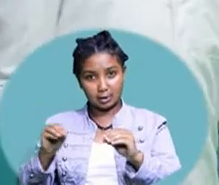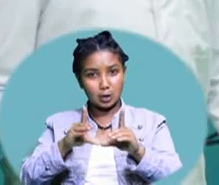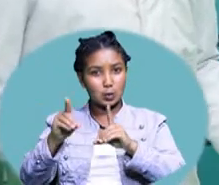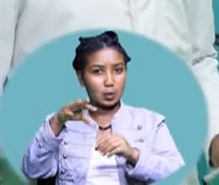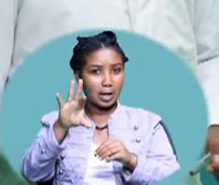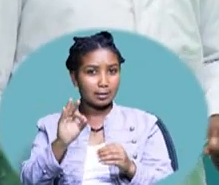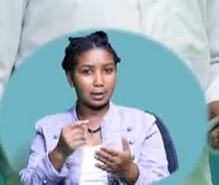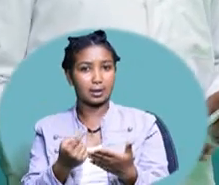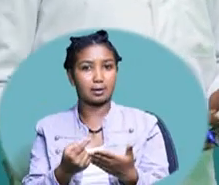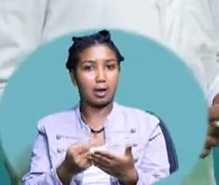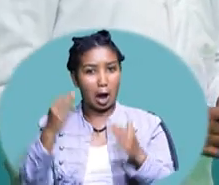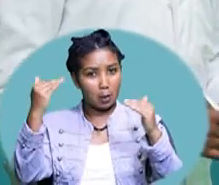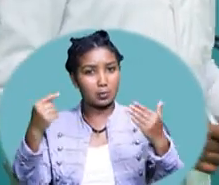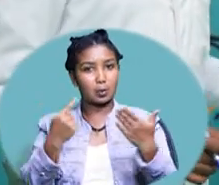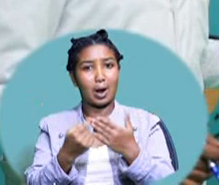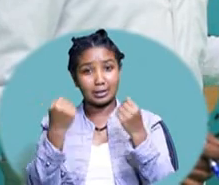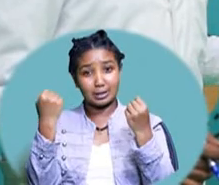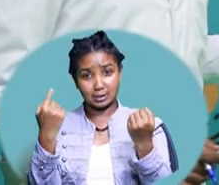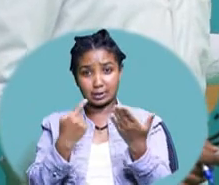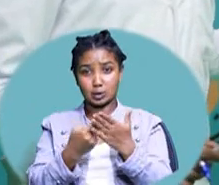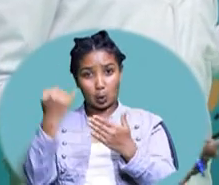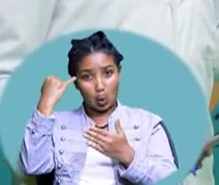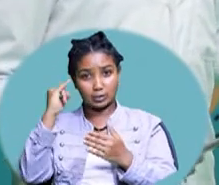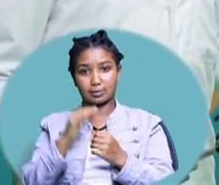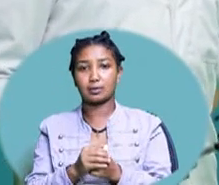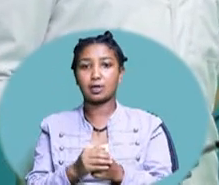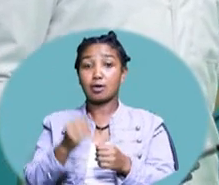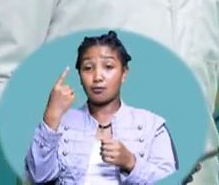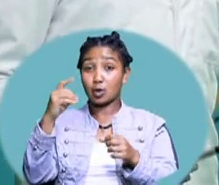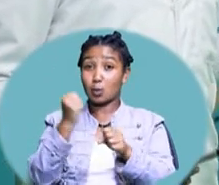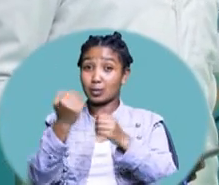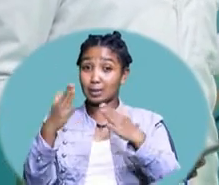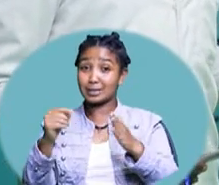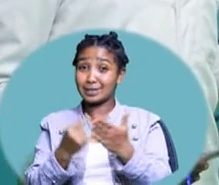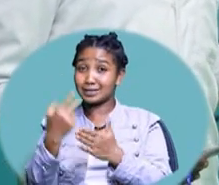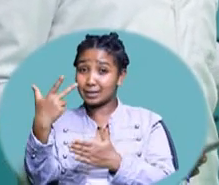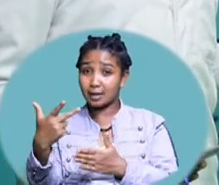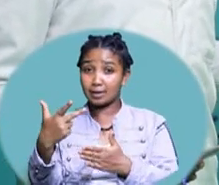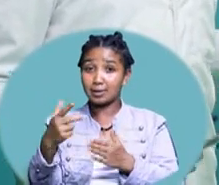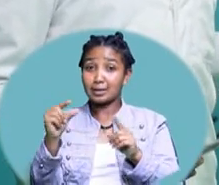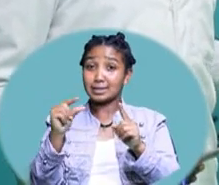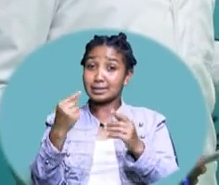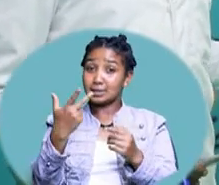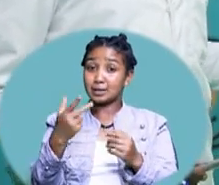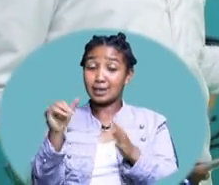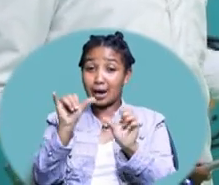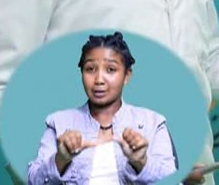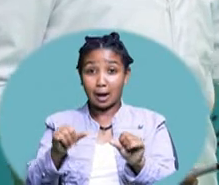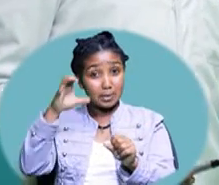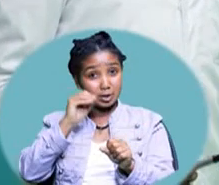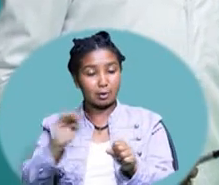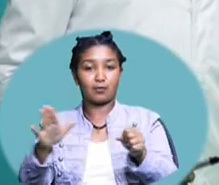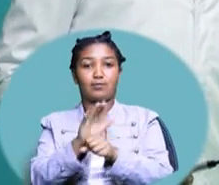did you get me? I hope you understand these concepts. For a work to be done, these three terms, these three criteria must